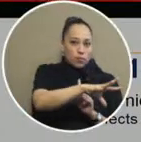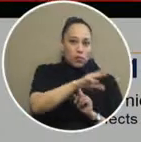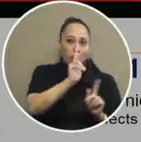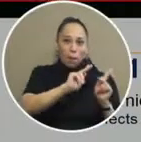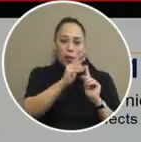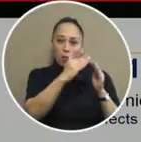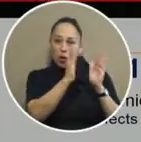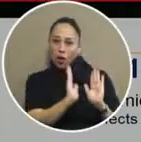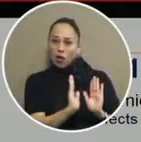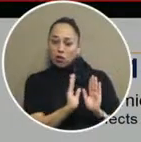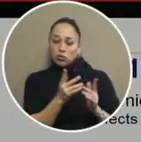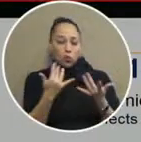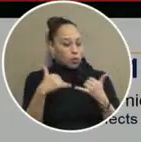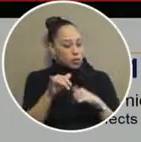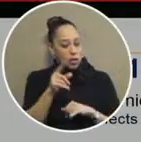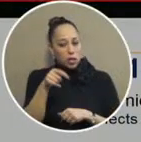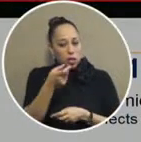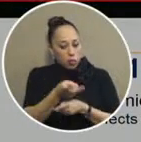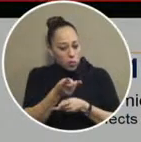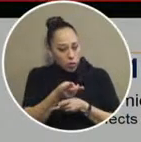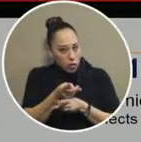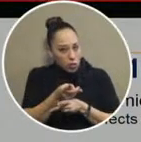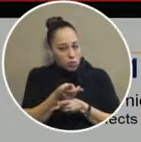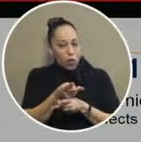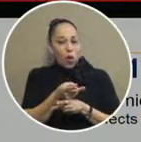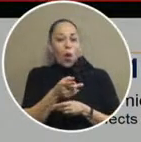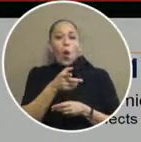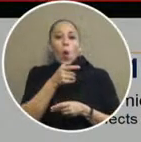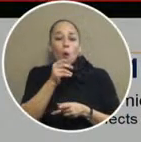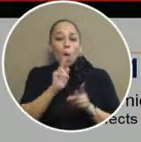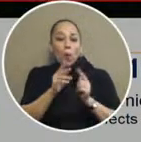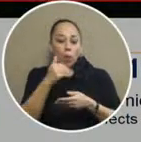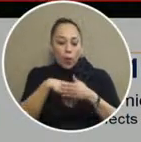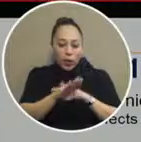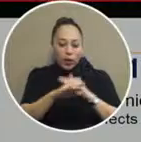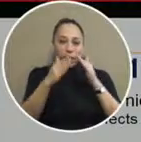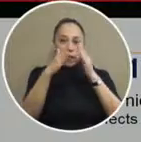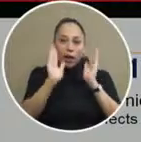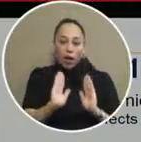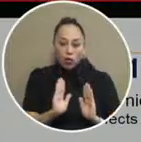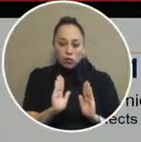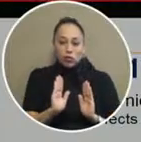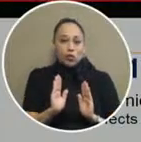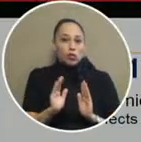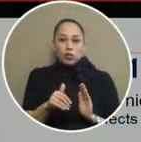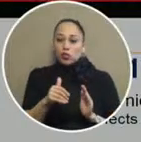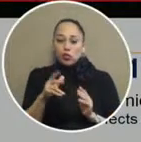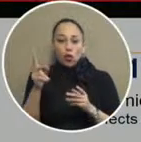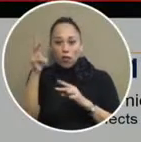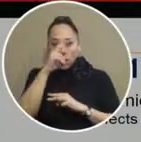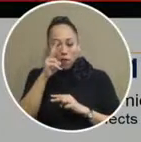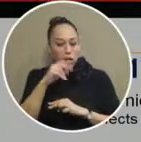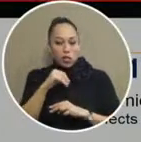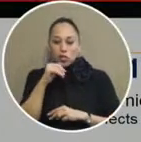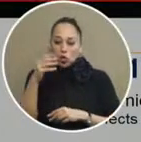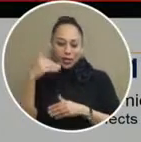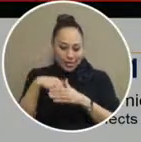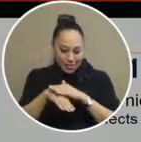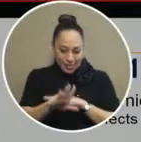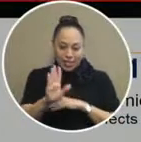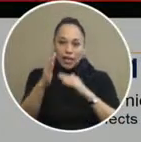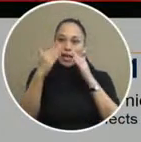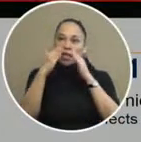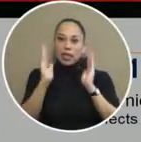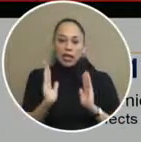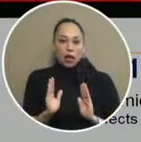therefore, we need to be very careful with everybody who's in our household so we don't bring the virus to some other loved ones that